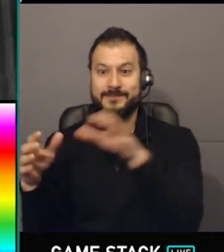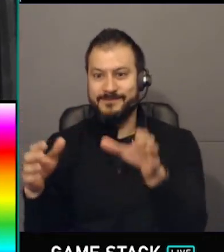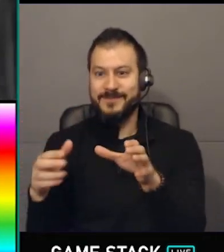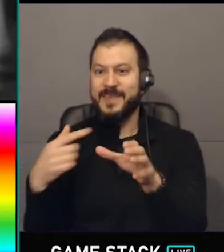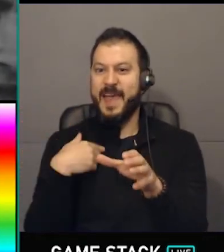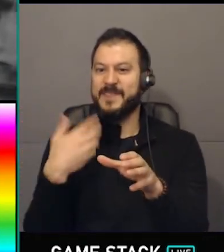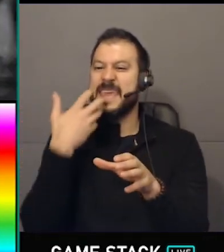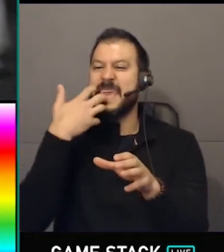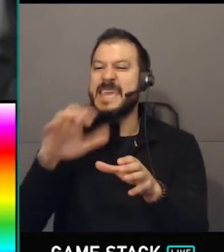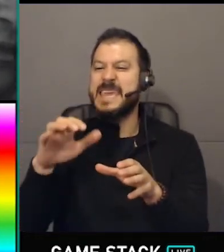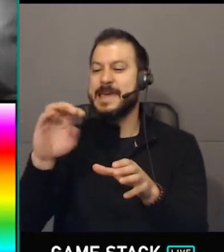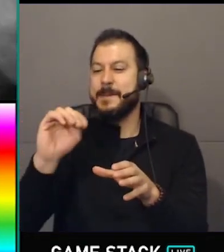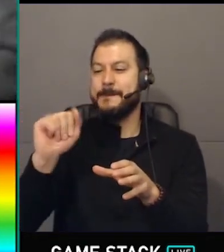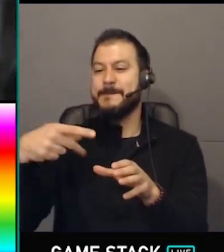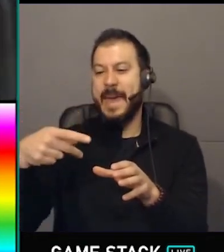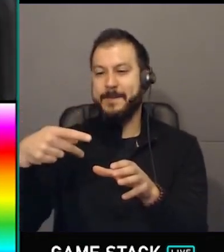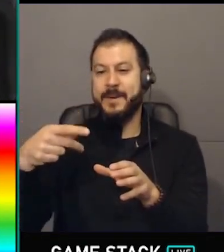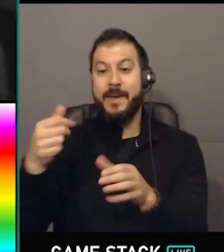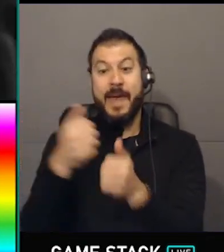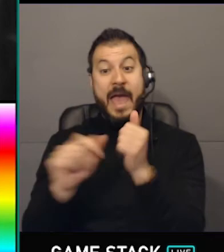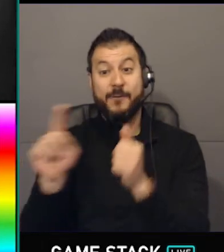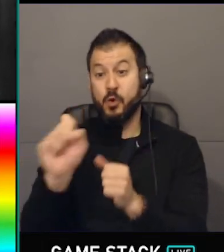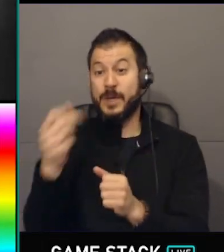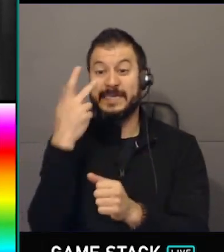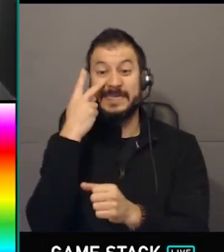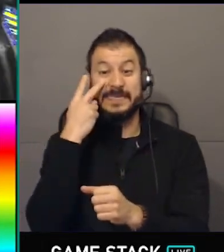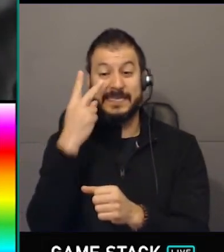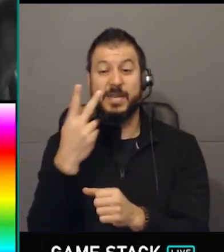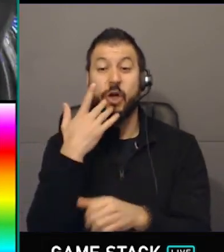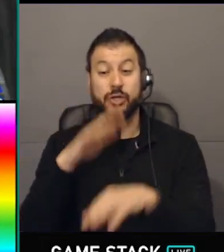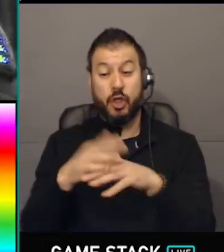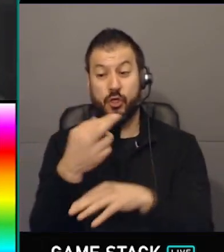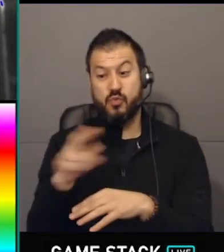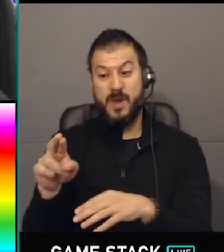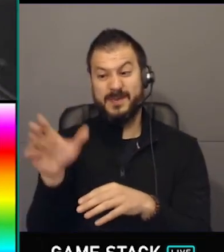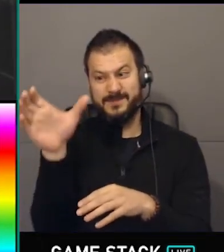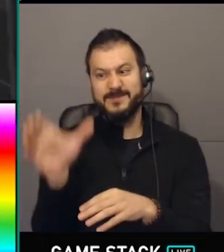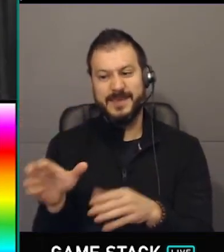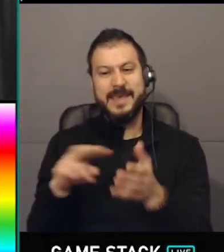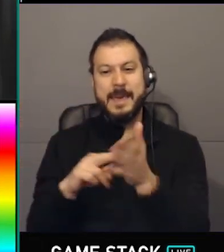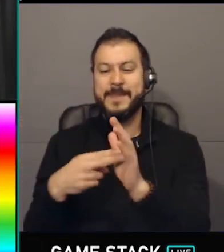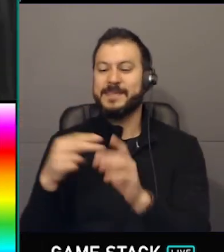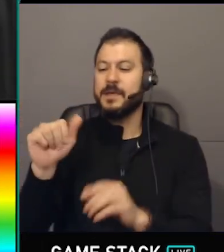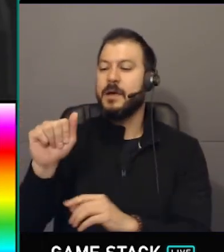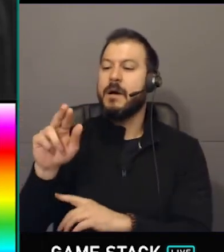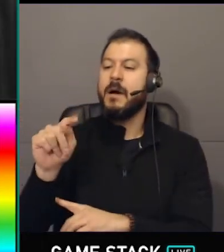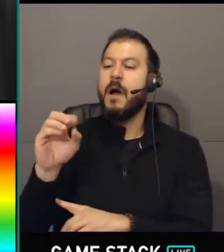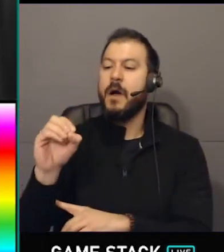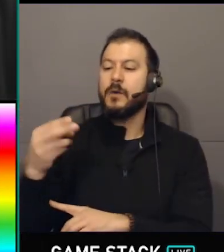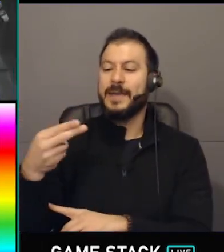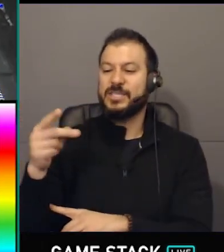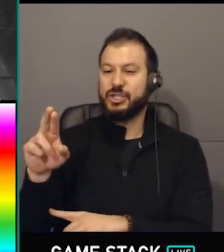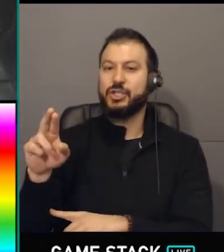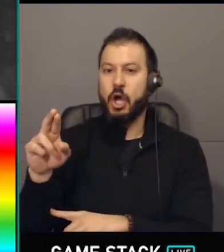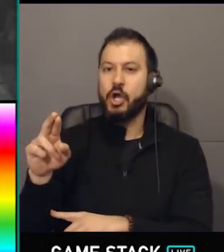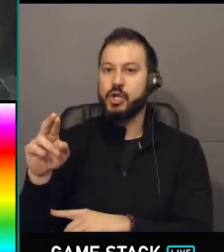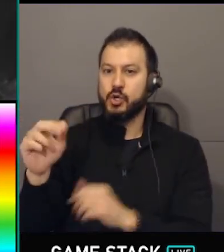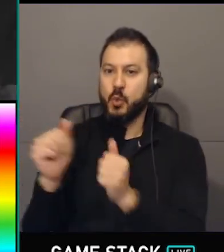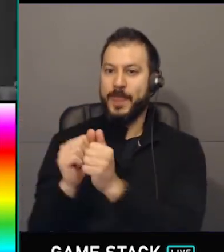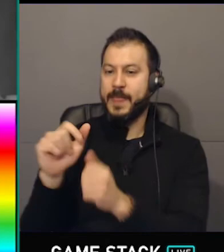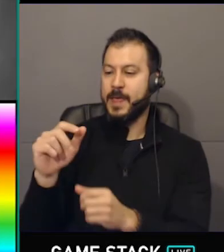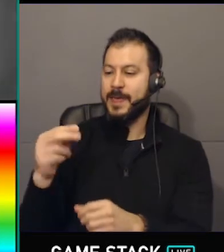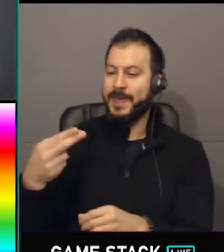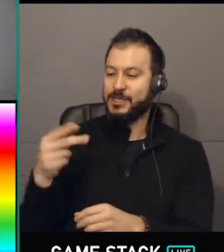HDR. Everywhere you can see colors on the right side, it means that Auto HDR is rendering those pixels with HDR luminance and